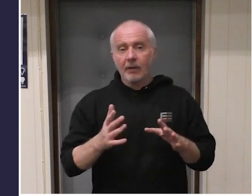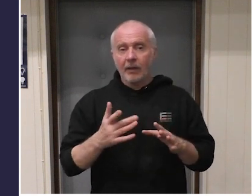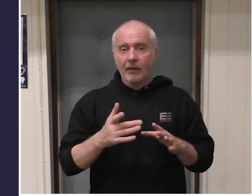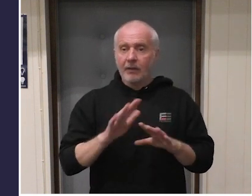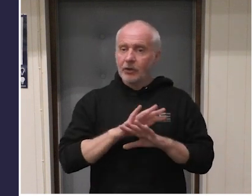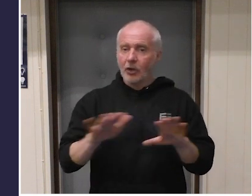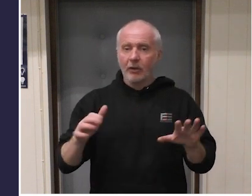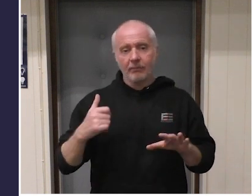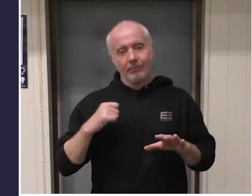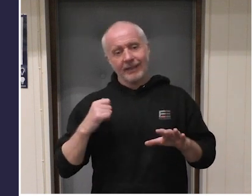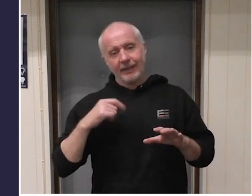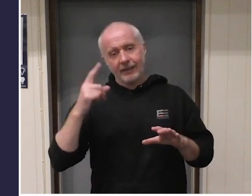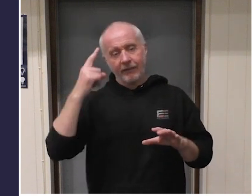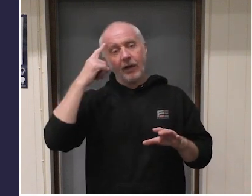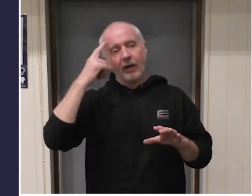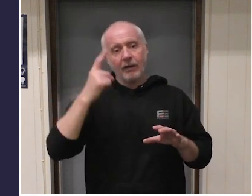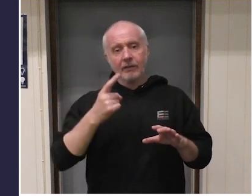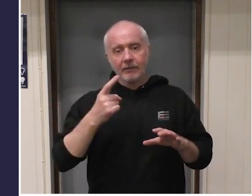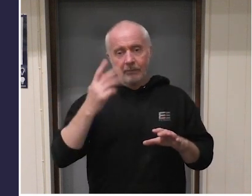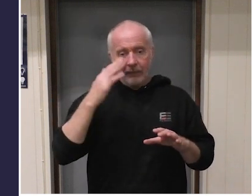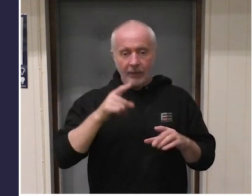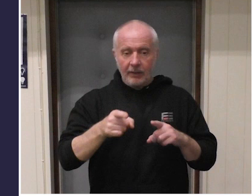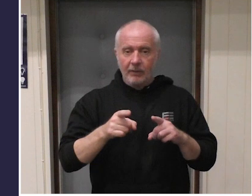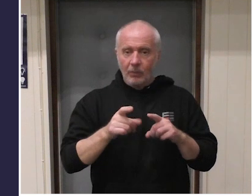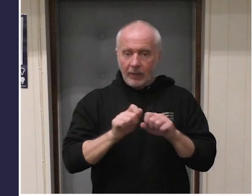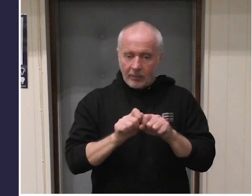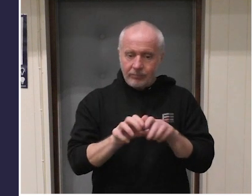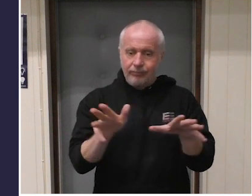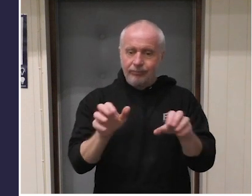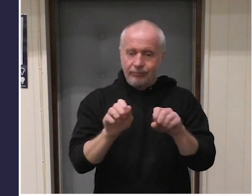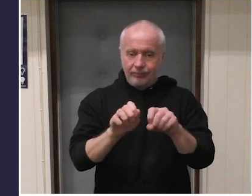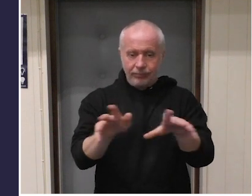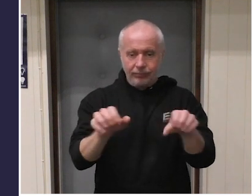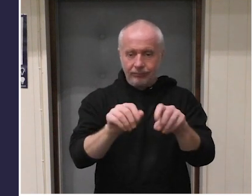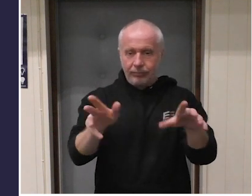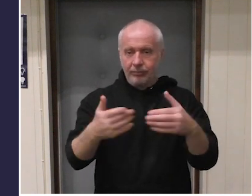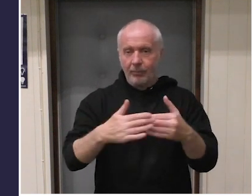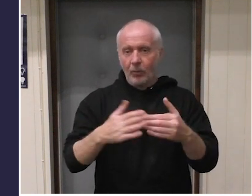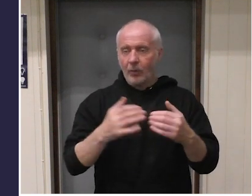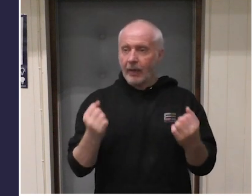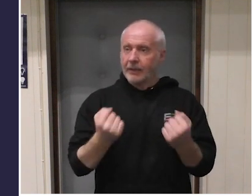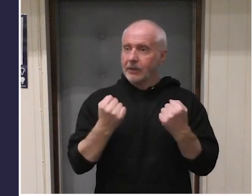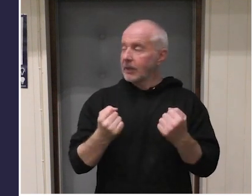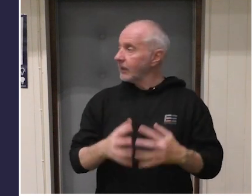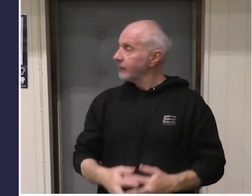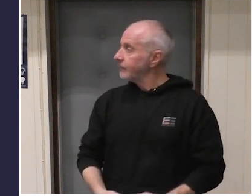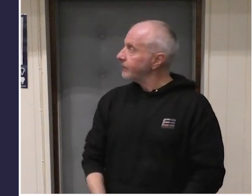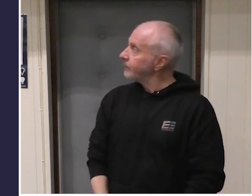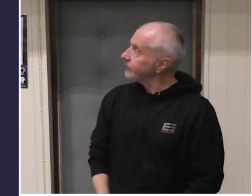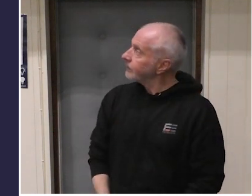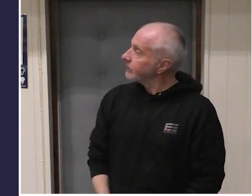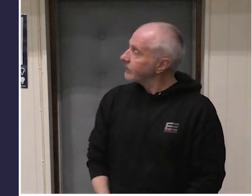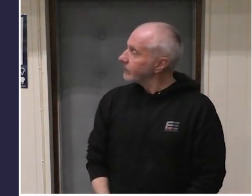it's always dissipative. It dissipates more energy, which is a very important result, I think. Right,